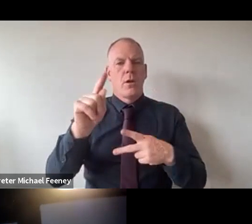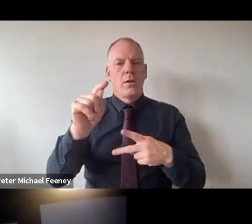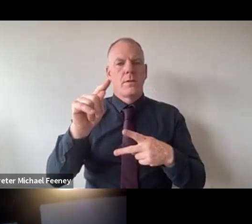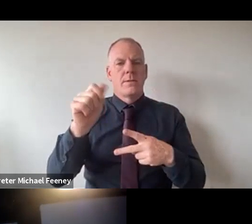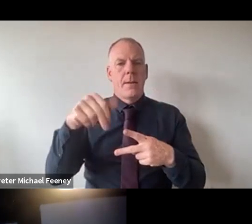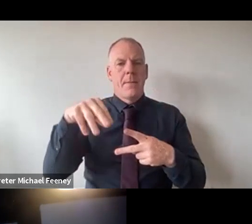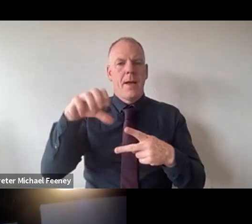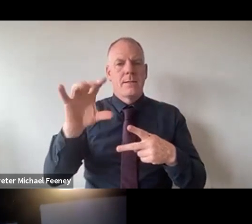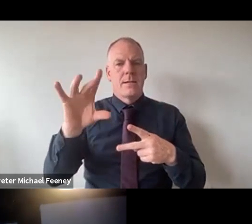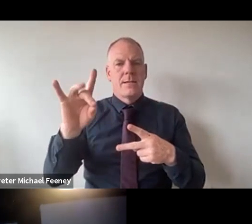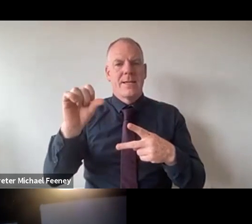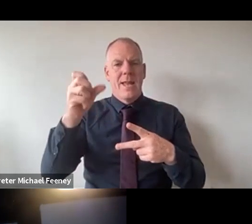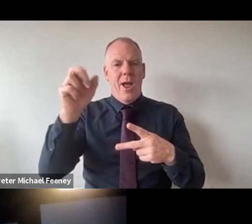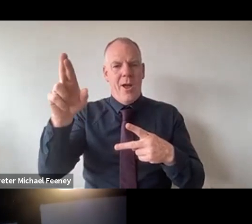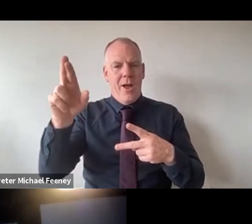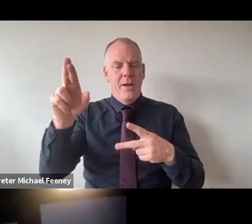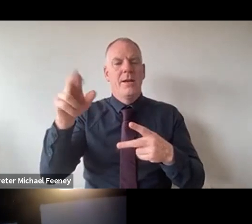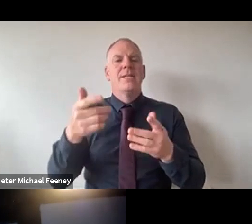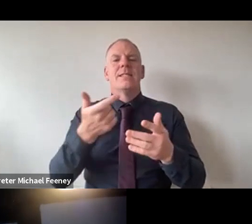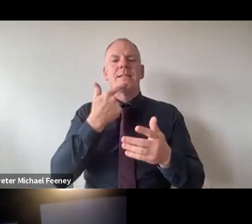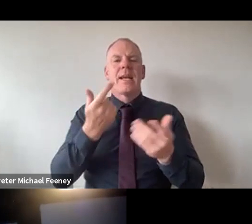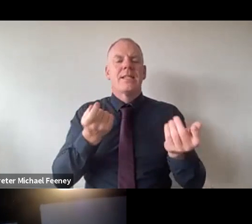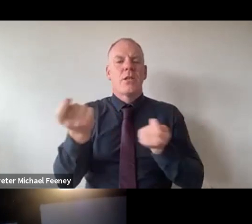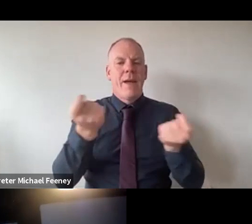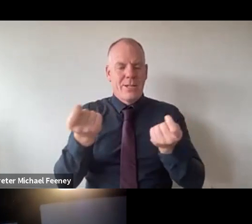Deputy Director and Head of Legal and Policy